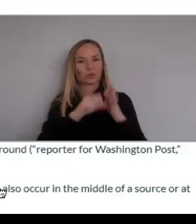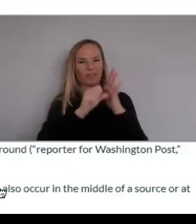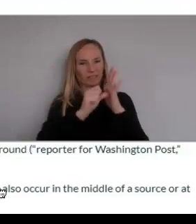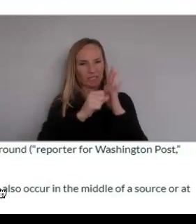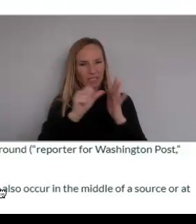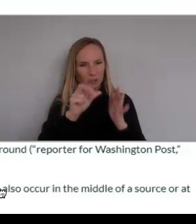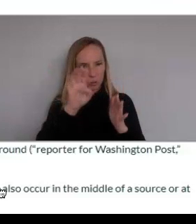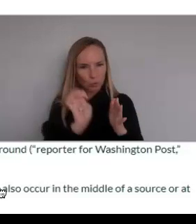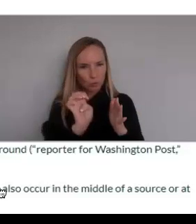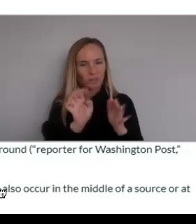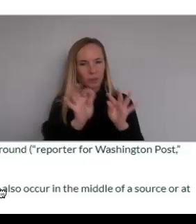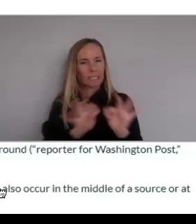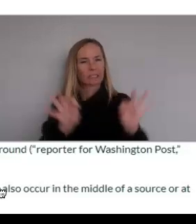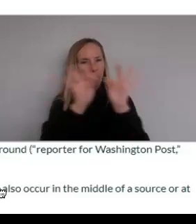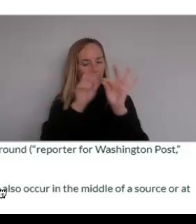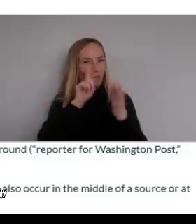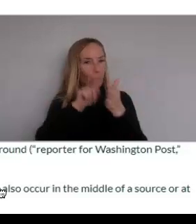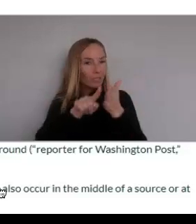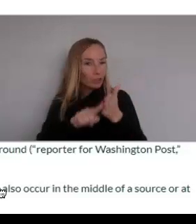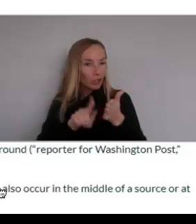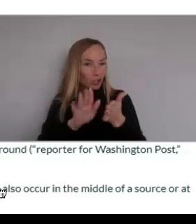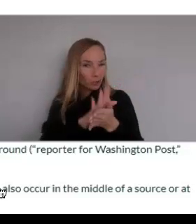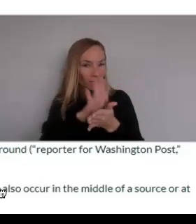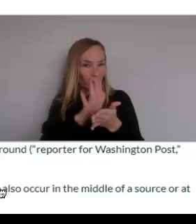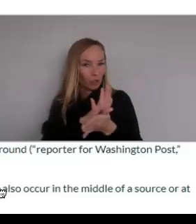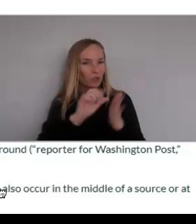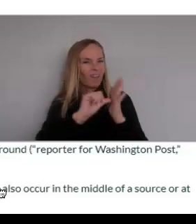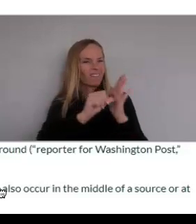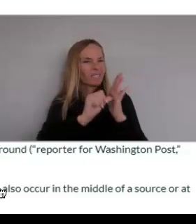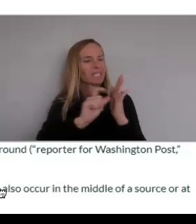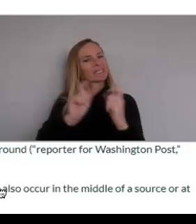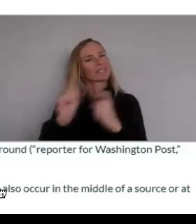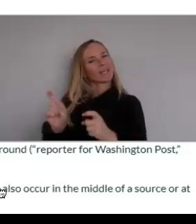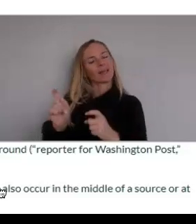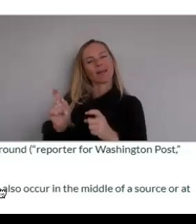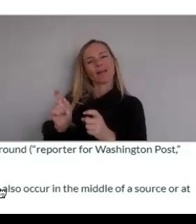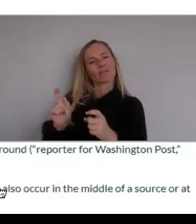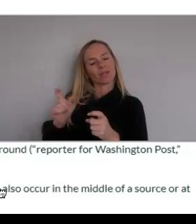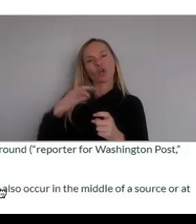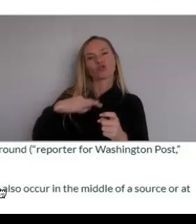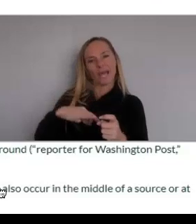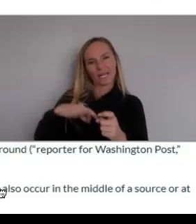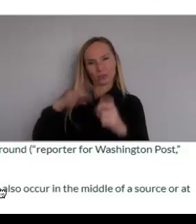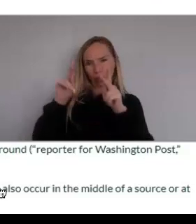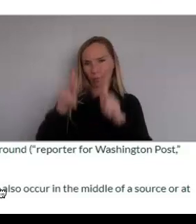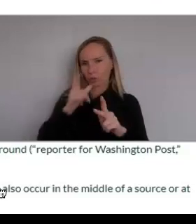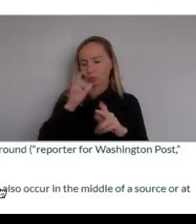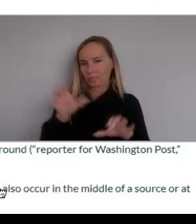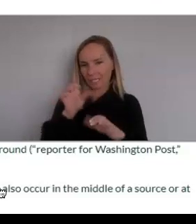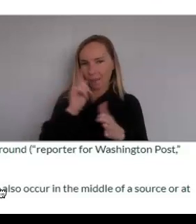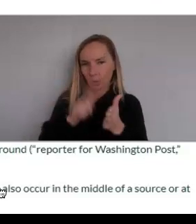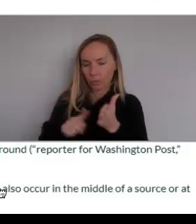really important when you get to a research paper, to emphasize the source, to give credibility to the person that did the